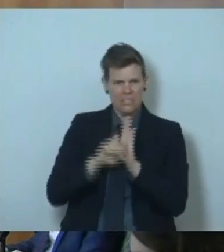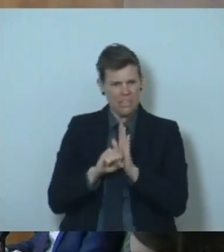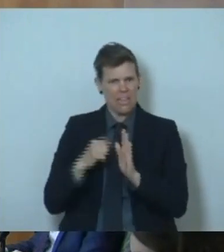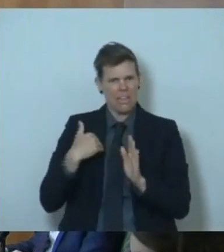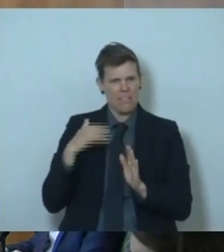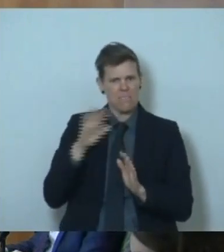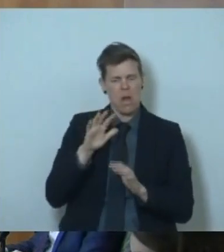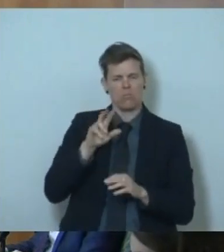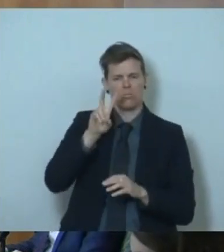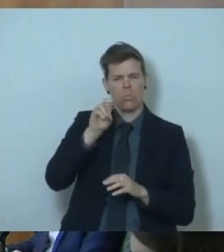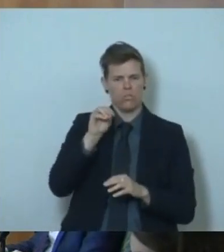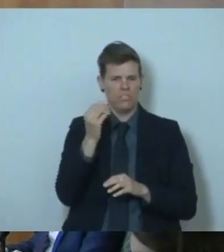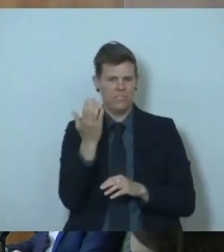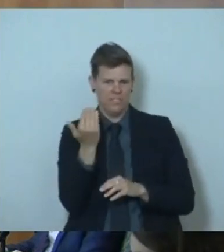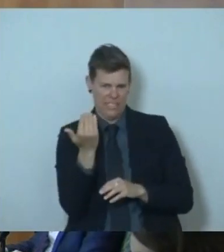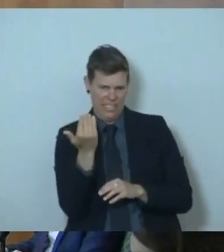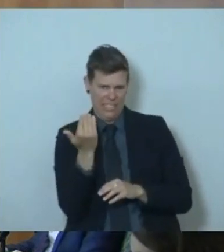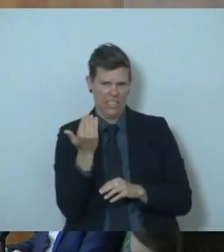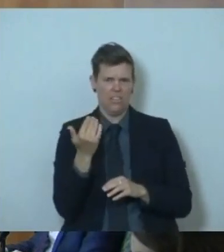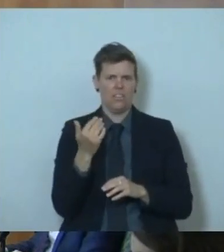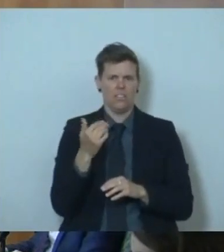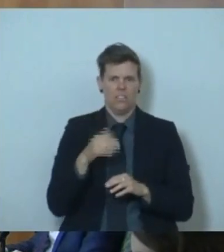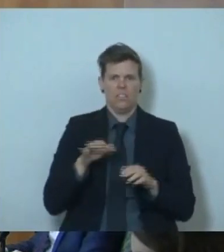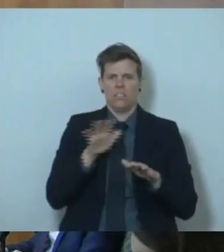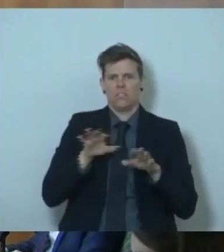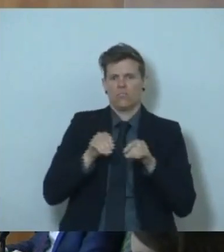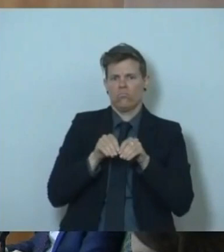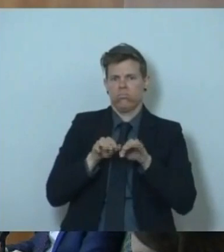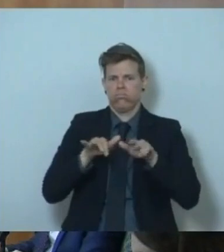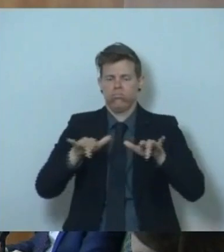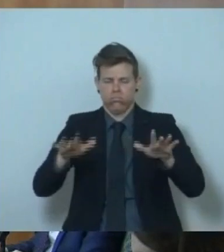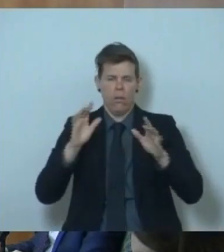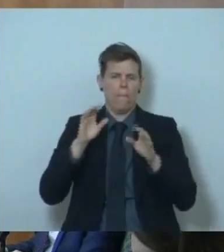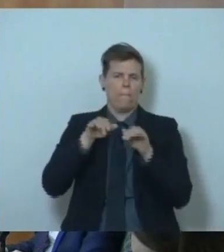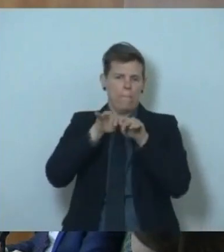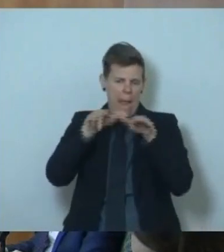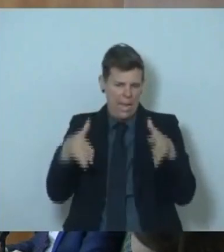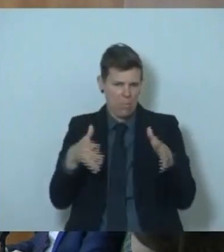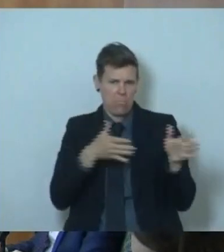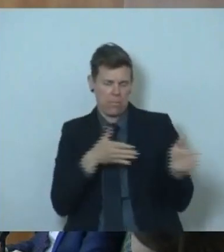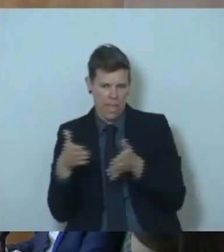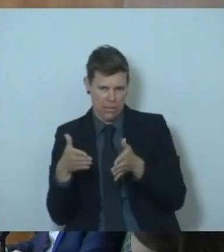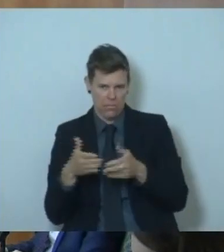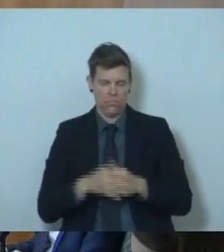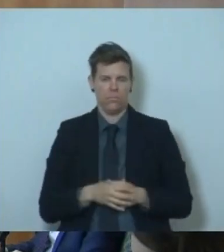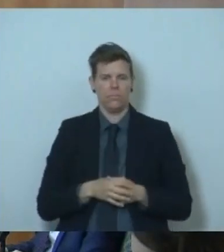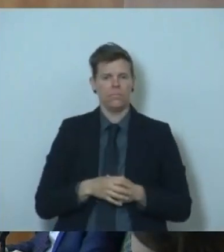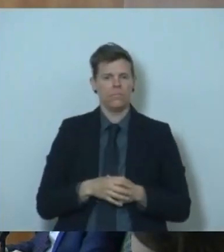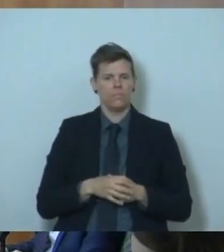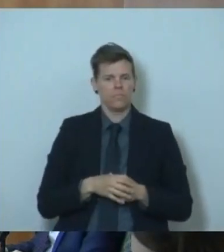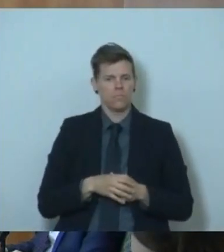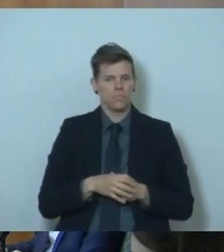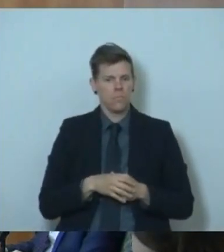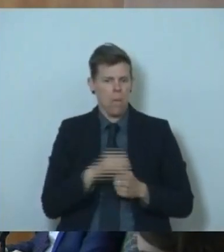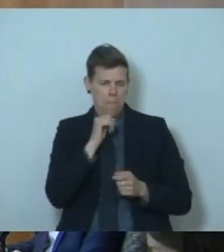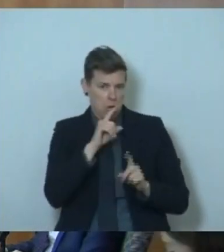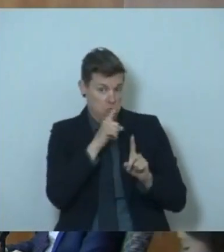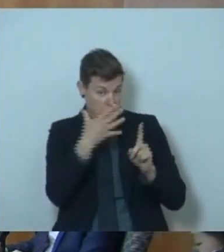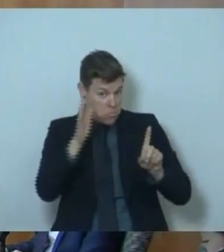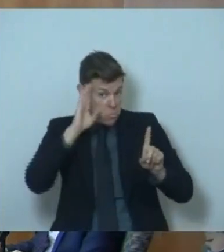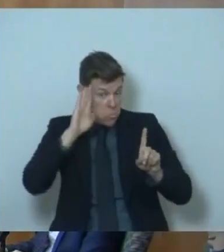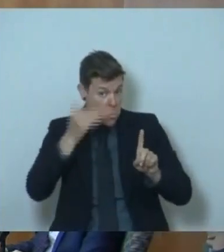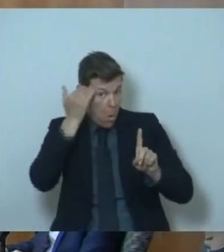because of course it was published in 2015. We aired a story yesterday just about looking at that pandemic